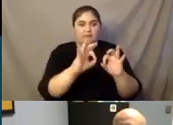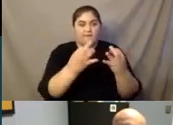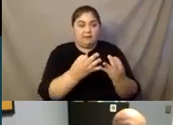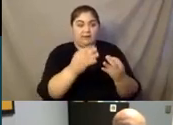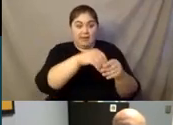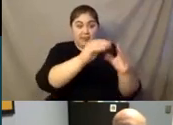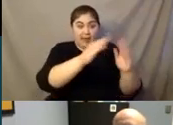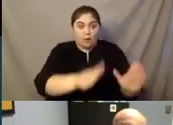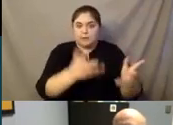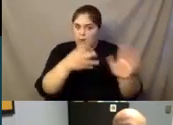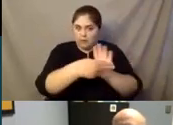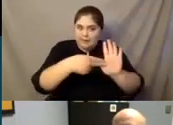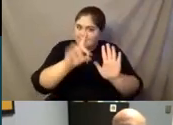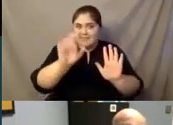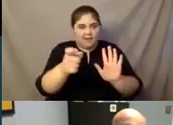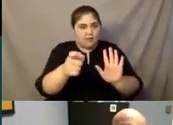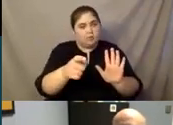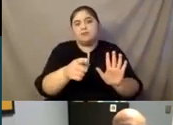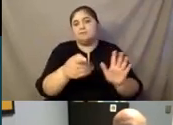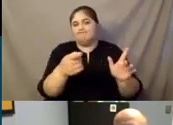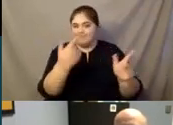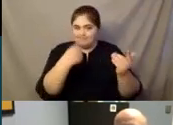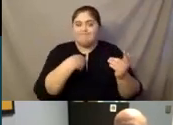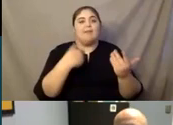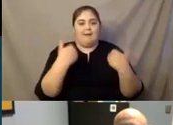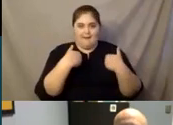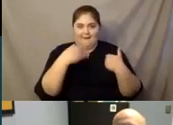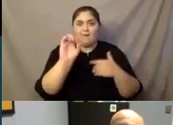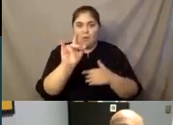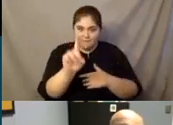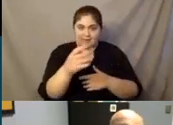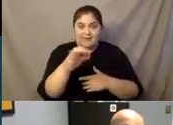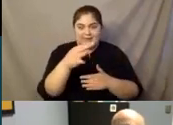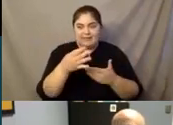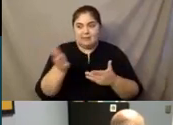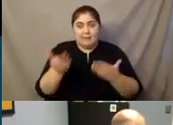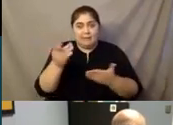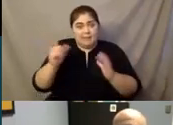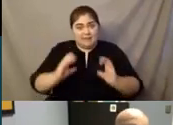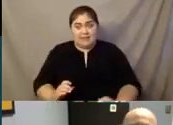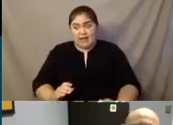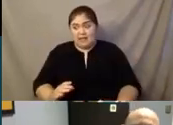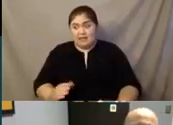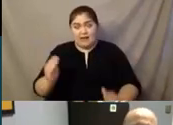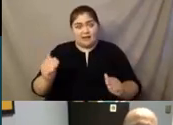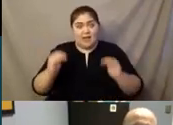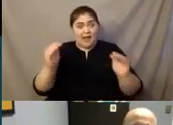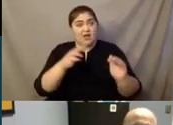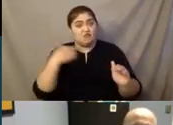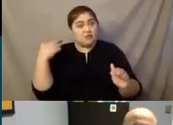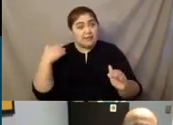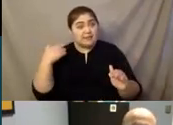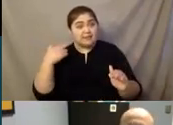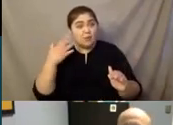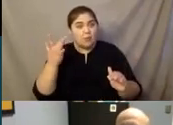is diagnosed. And there's fears that they may be being put at risk by that family member because they're not